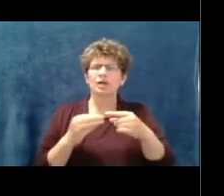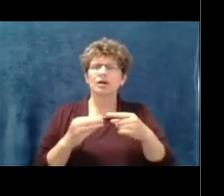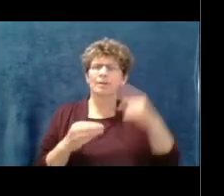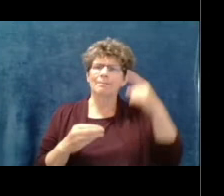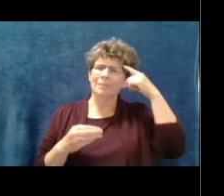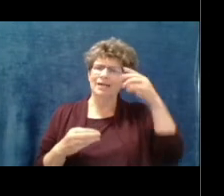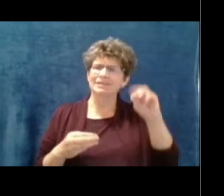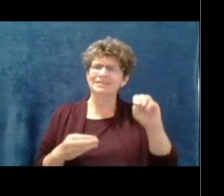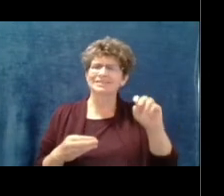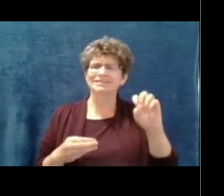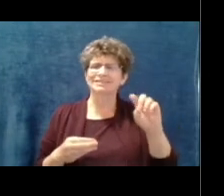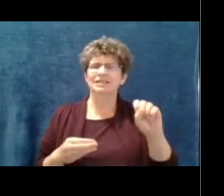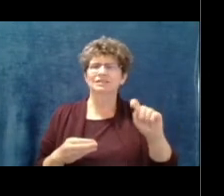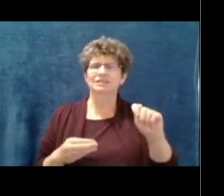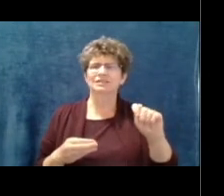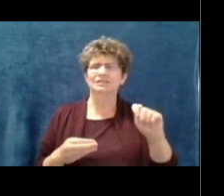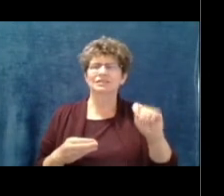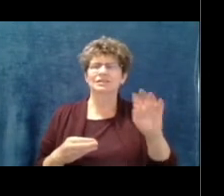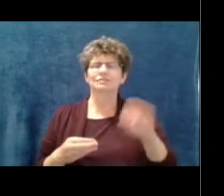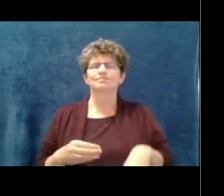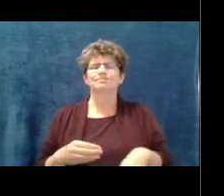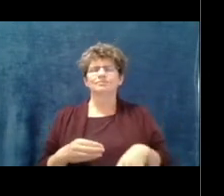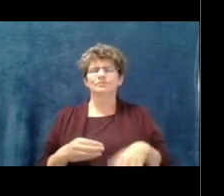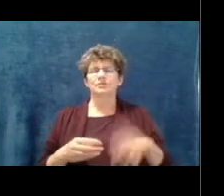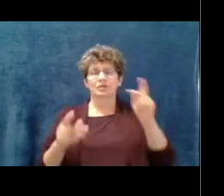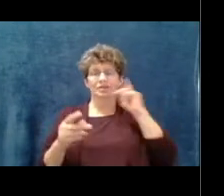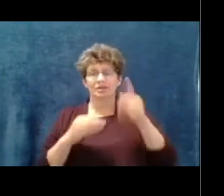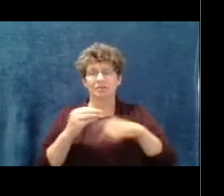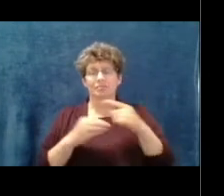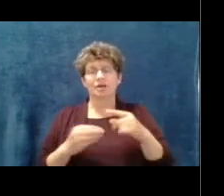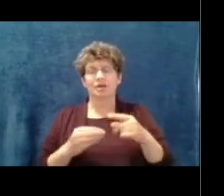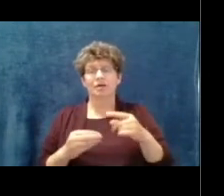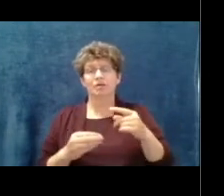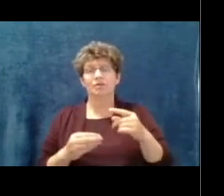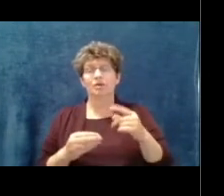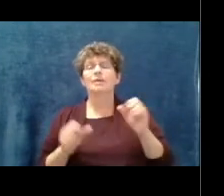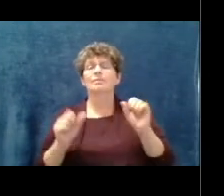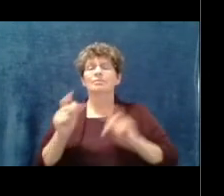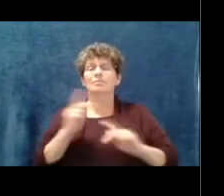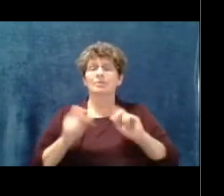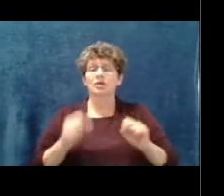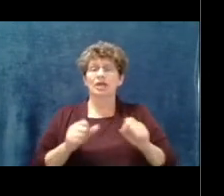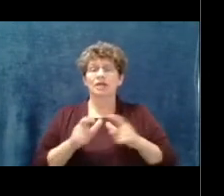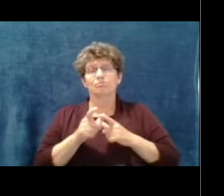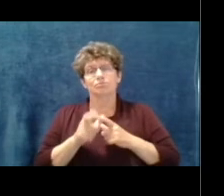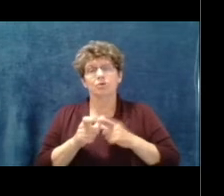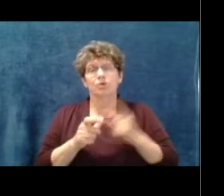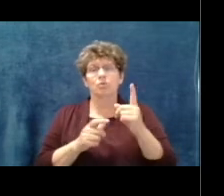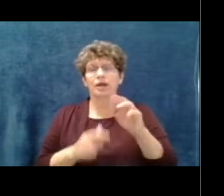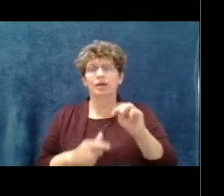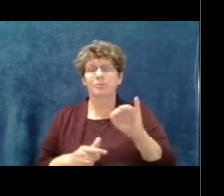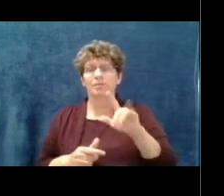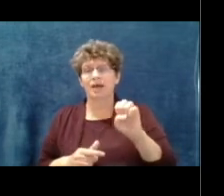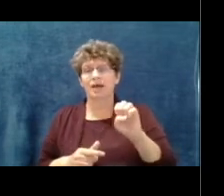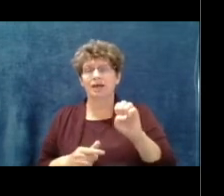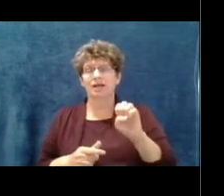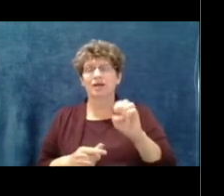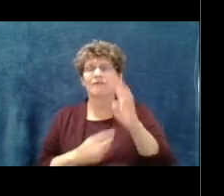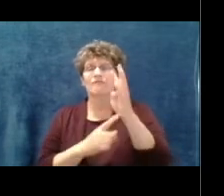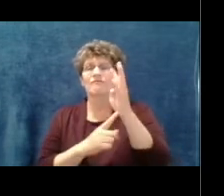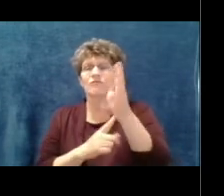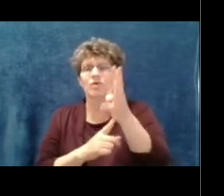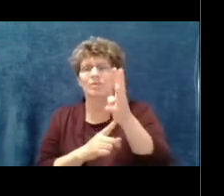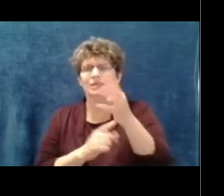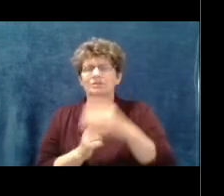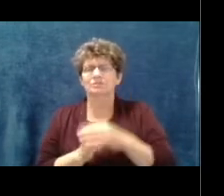be unbreakable. Roger Bannister, well, he thought otherwise. And in May of 1954, he broke that record. He spent